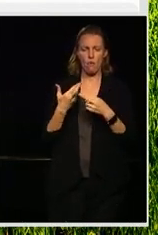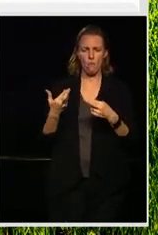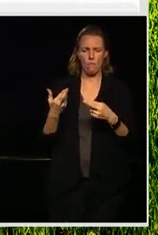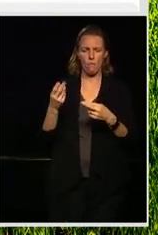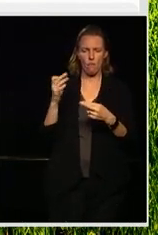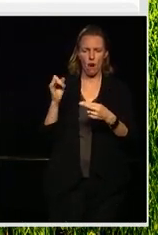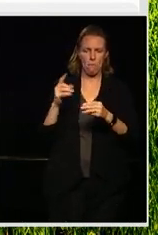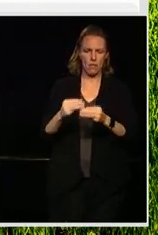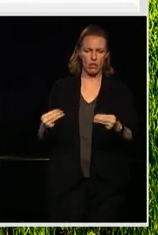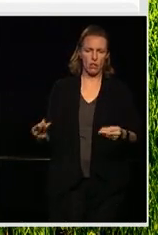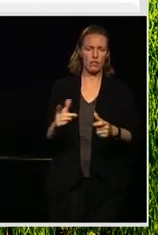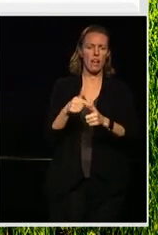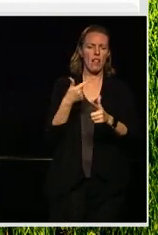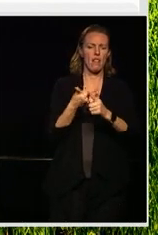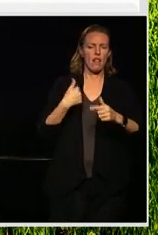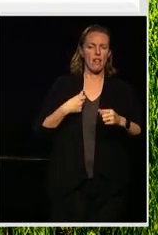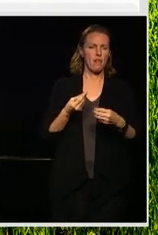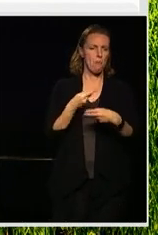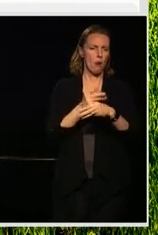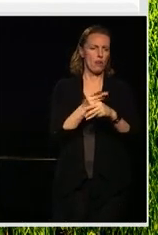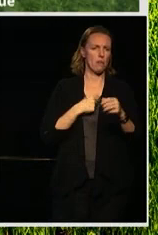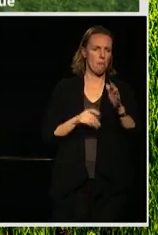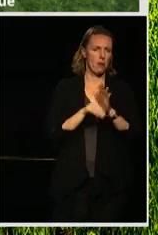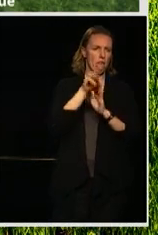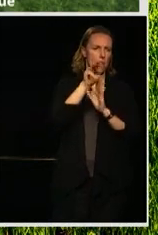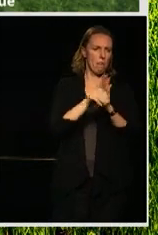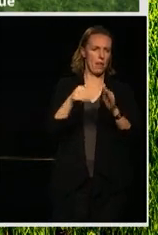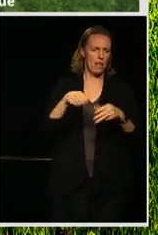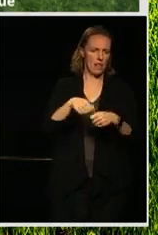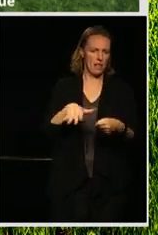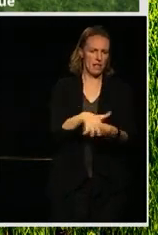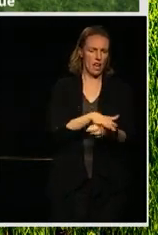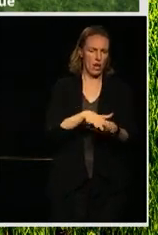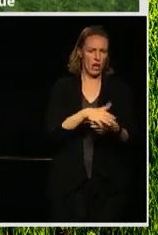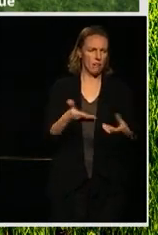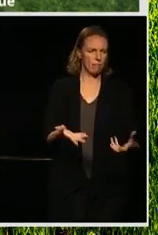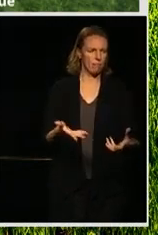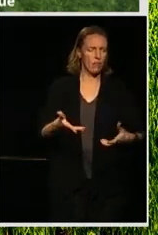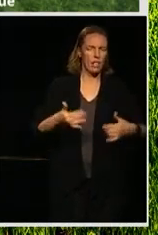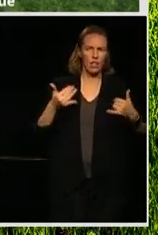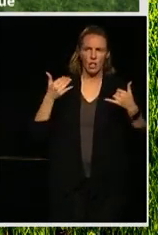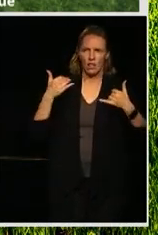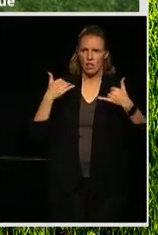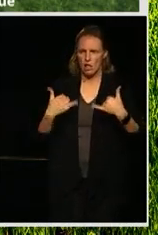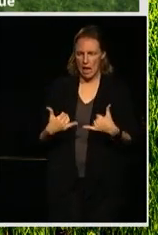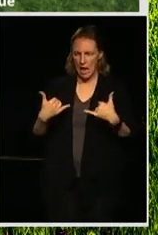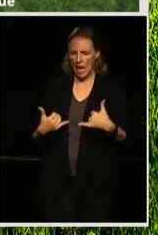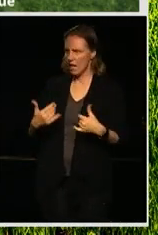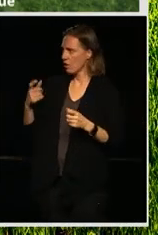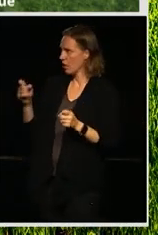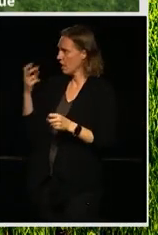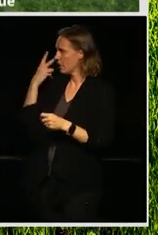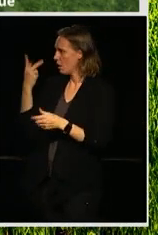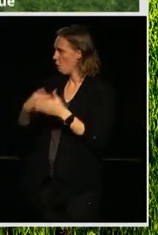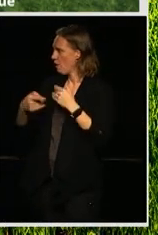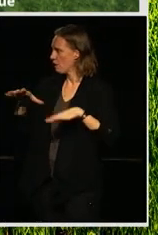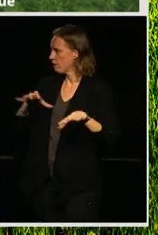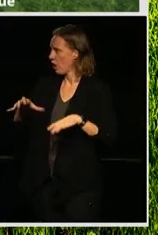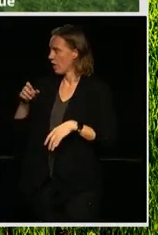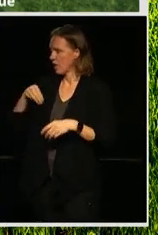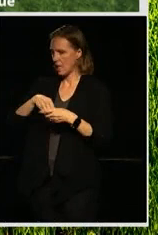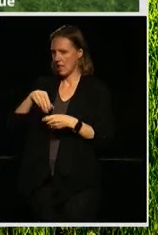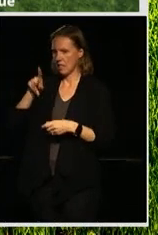investment is secured, and the market has been developed in this area. To date, you can see what we've done in